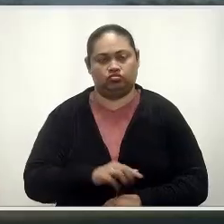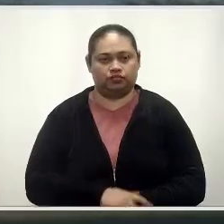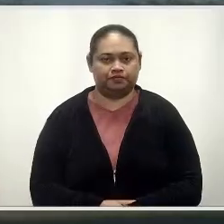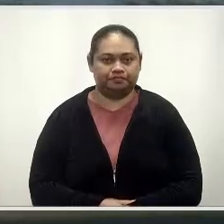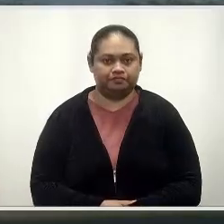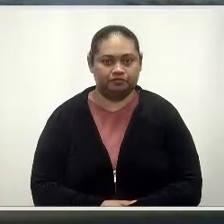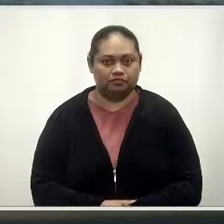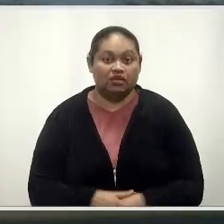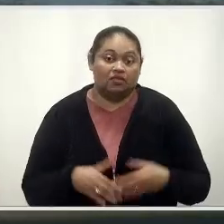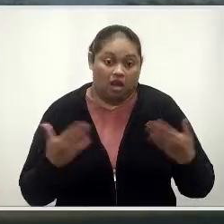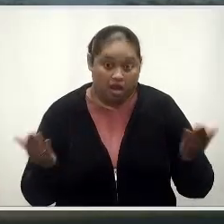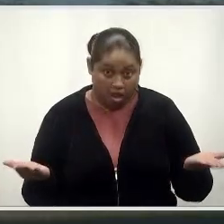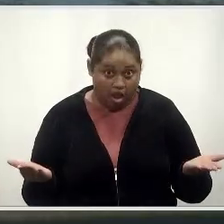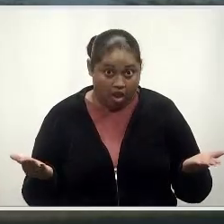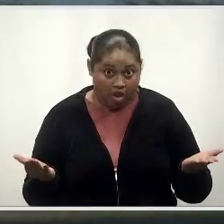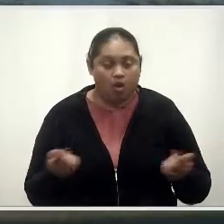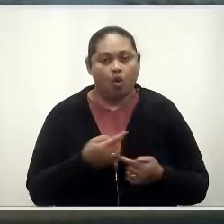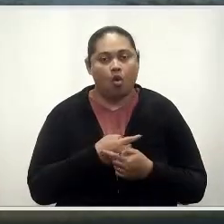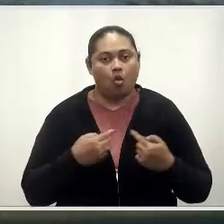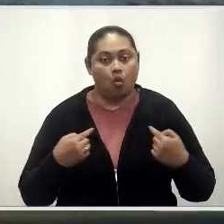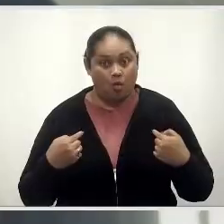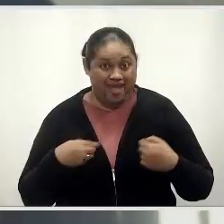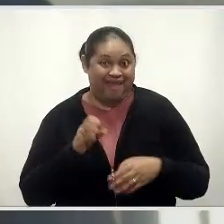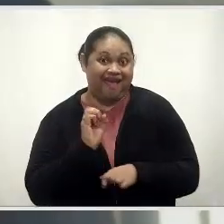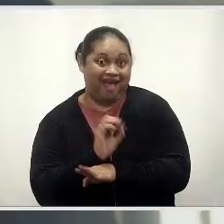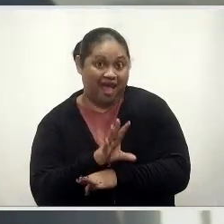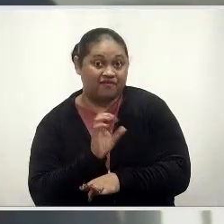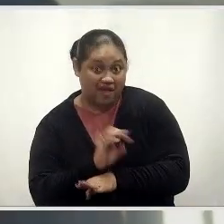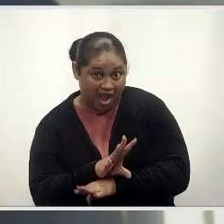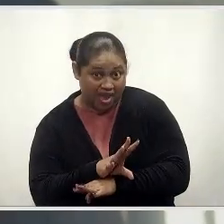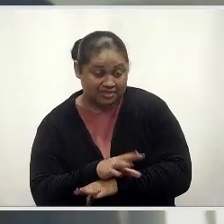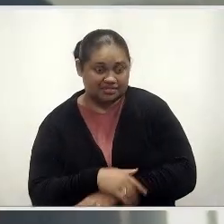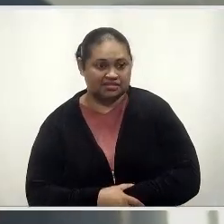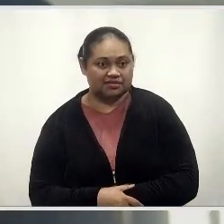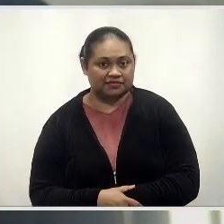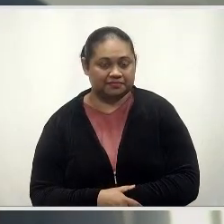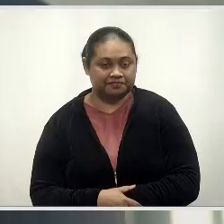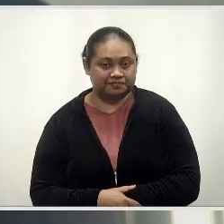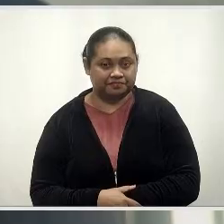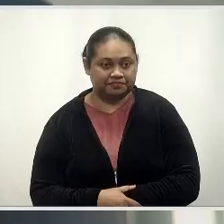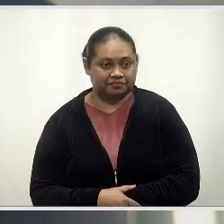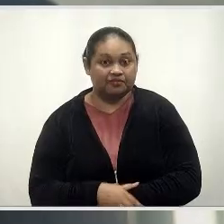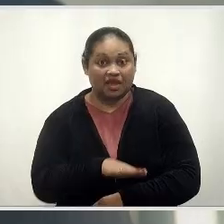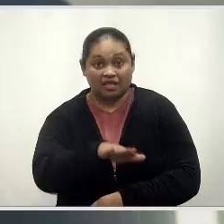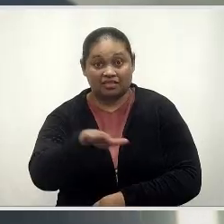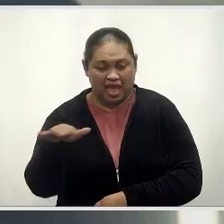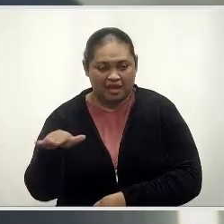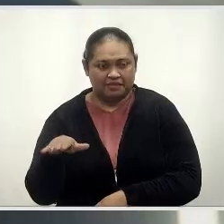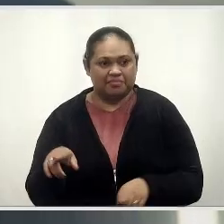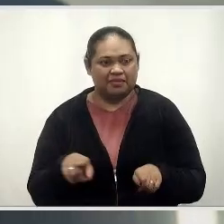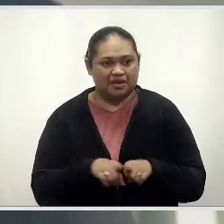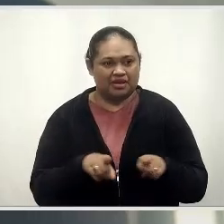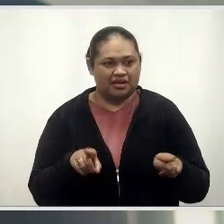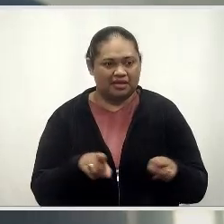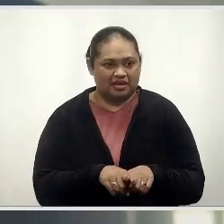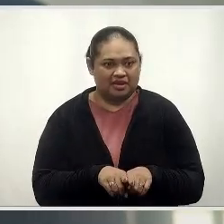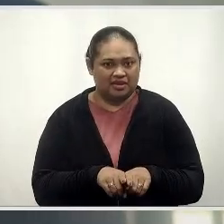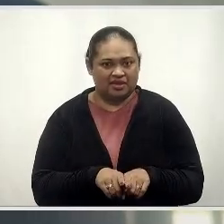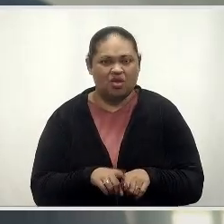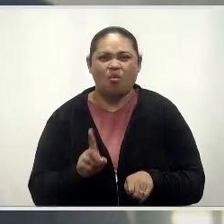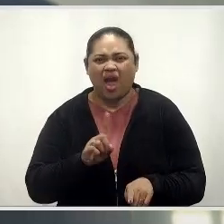for now, our advice is for them to carry out all the